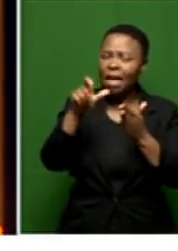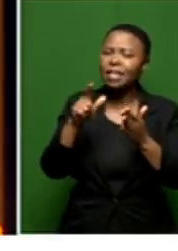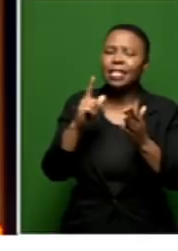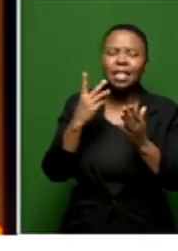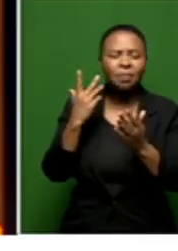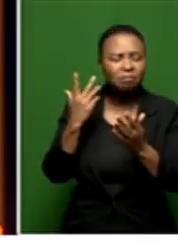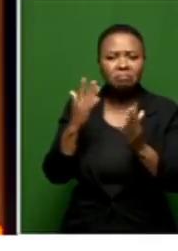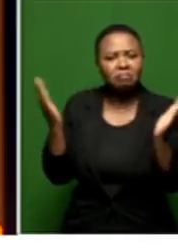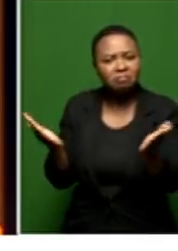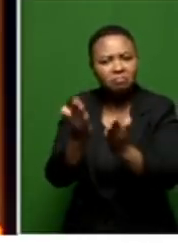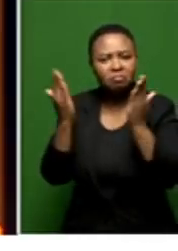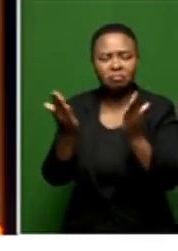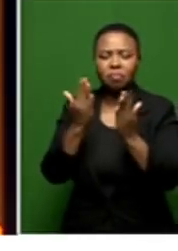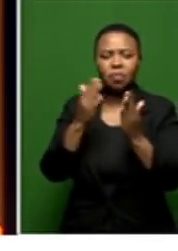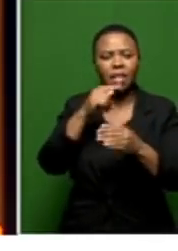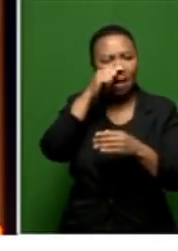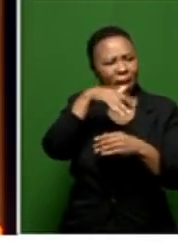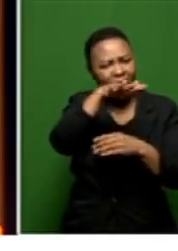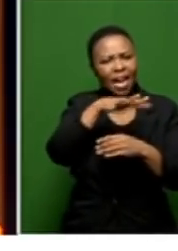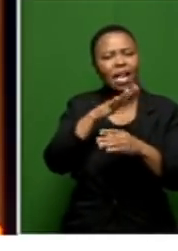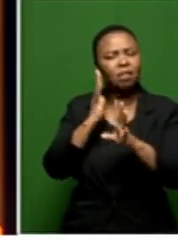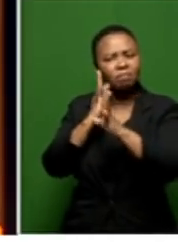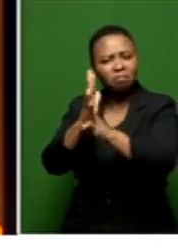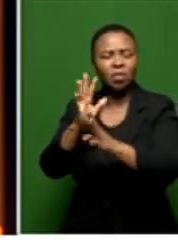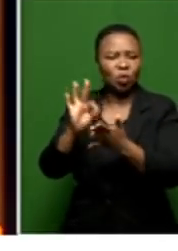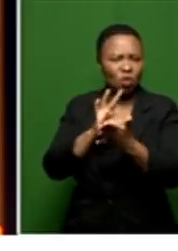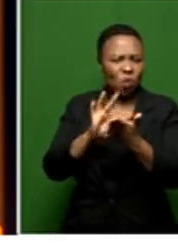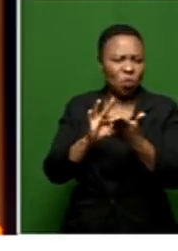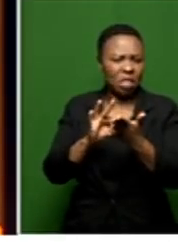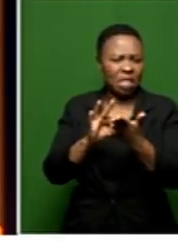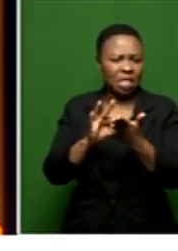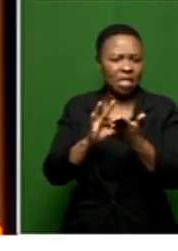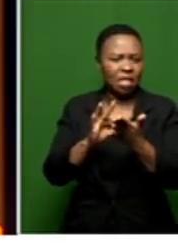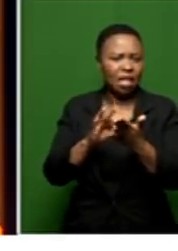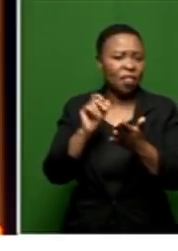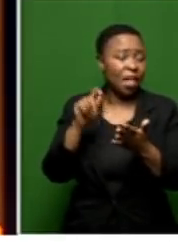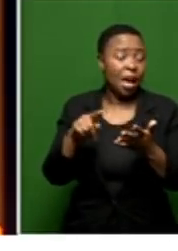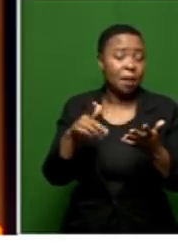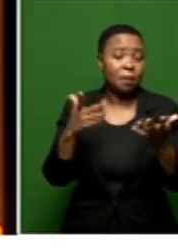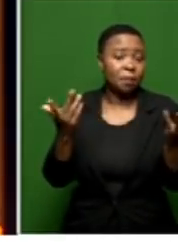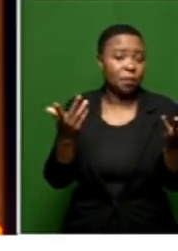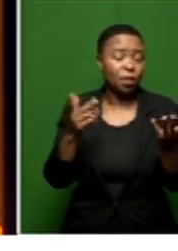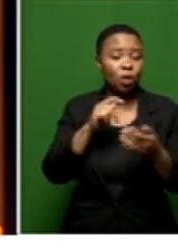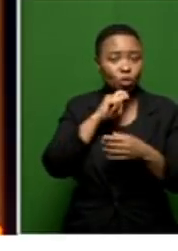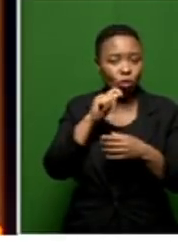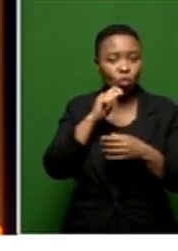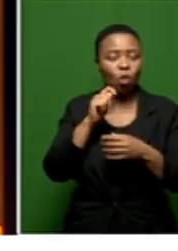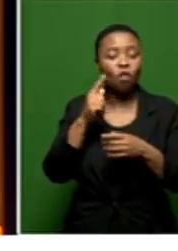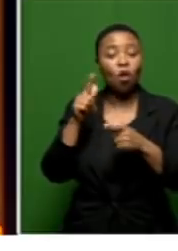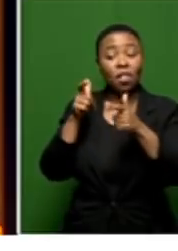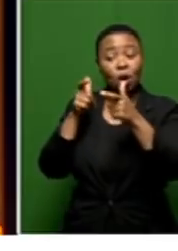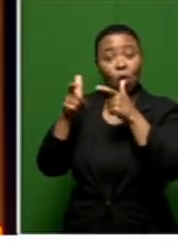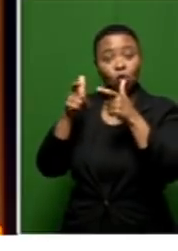out there in urban areas? Otherwise, it was going to be dire for the governing party.